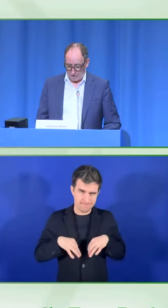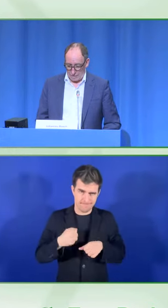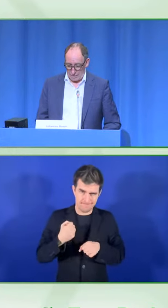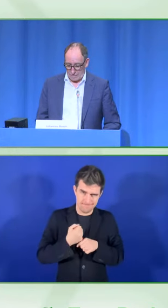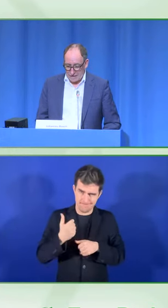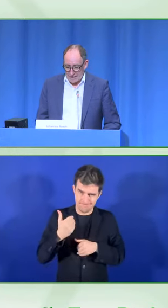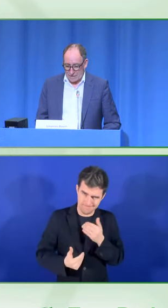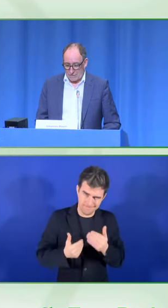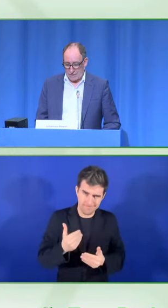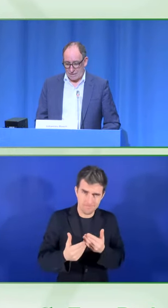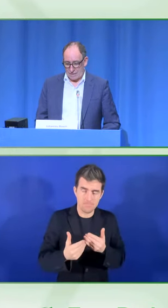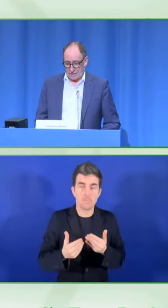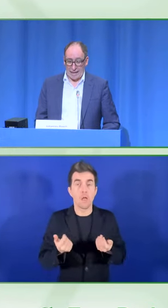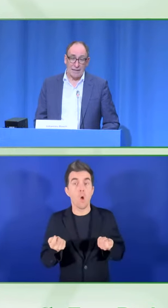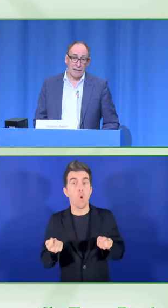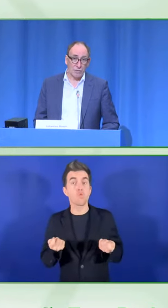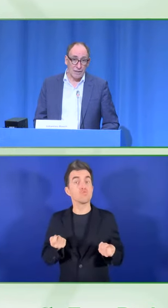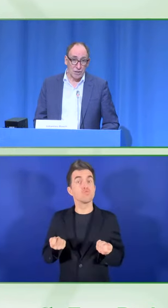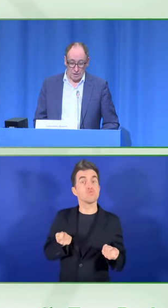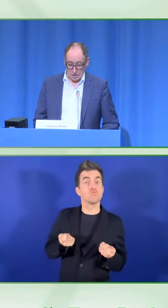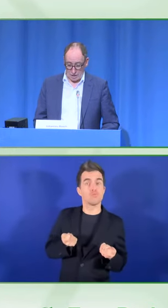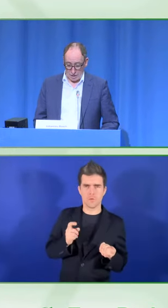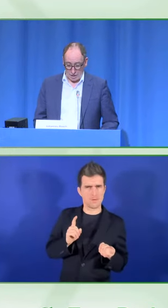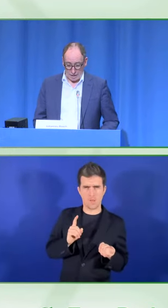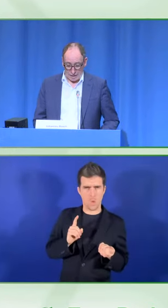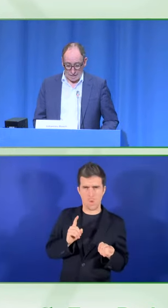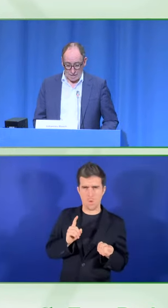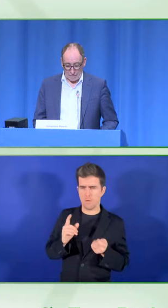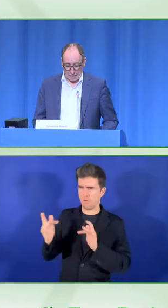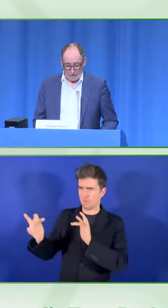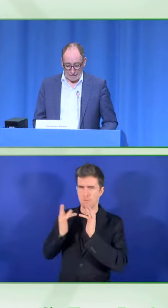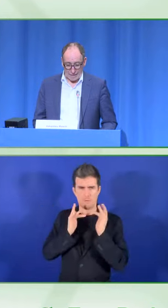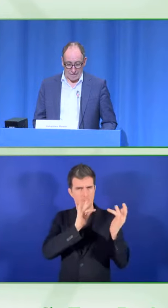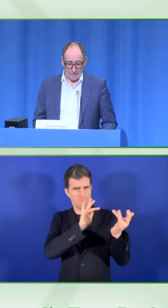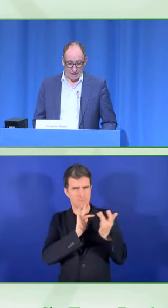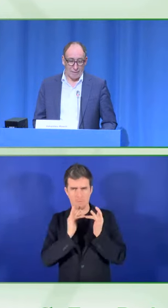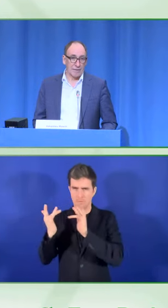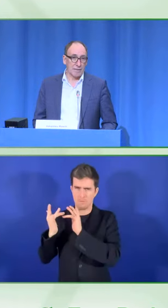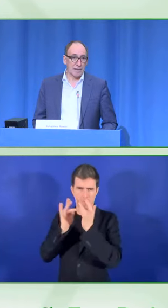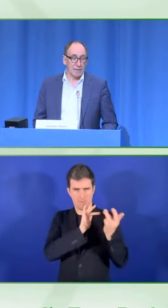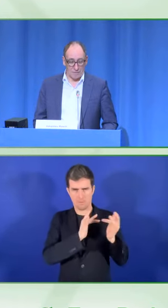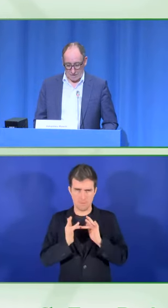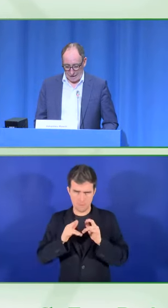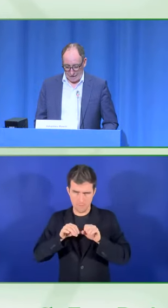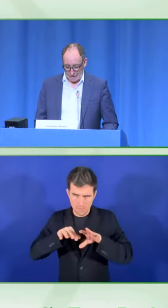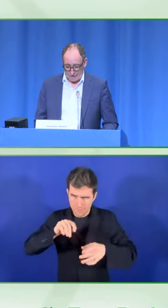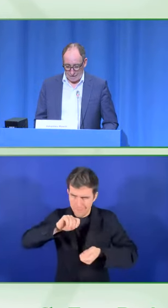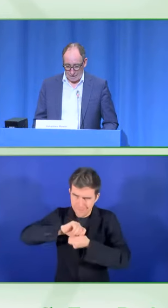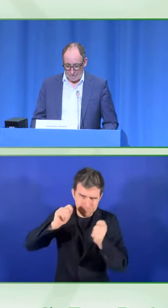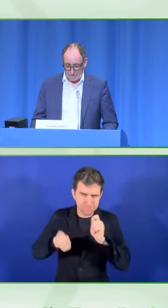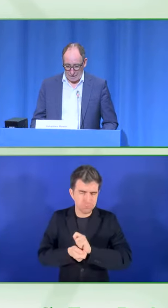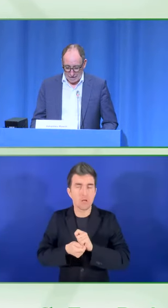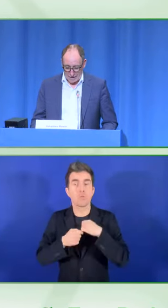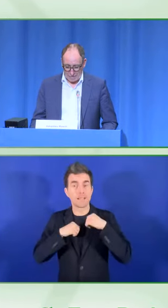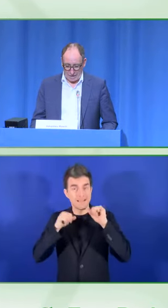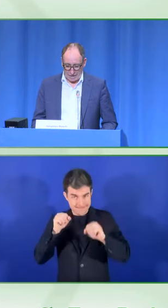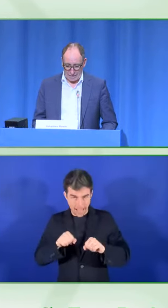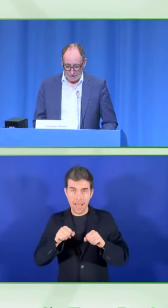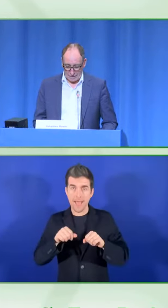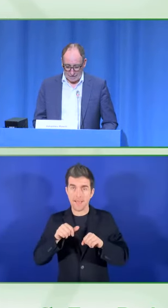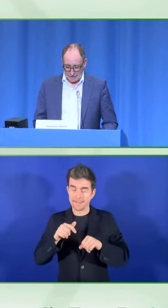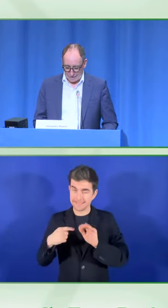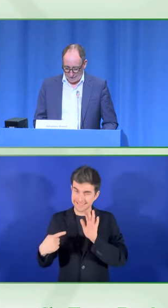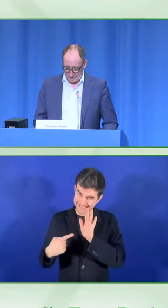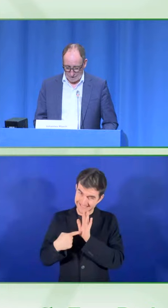federal ministries and regions, as well as the civil society,